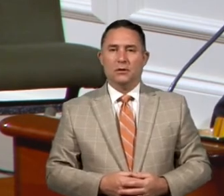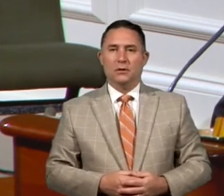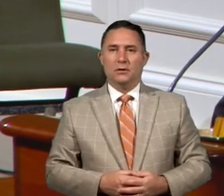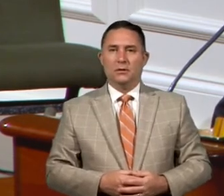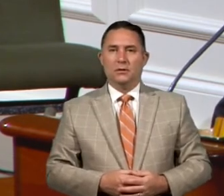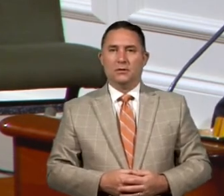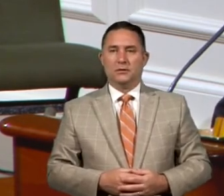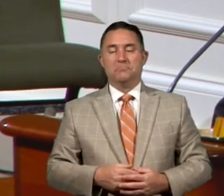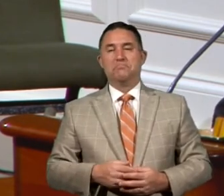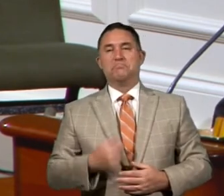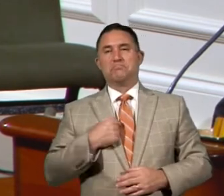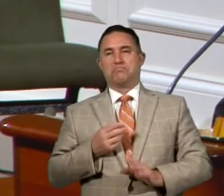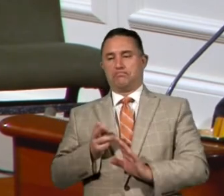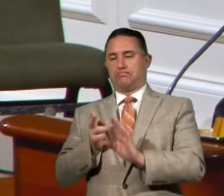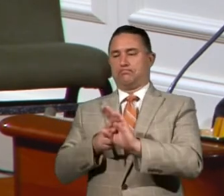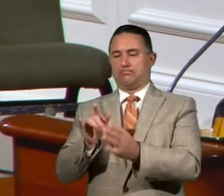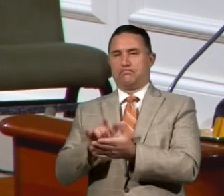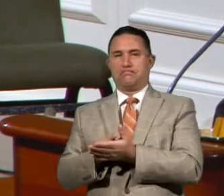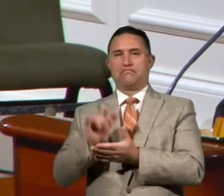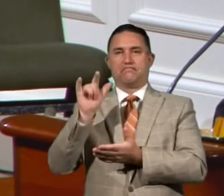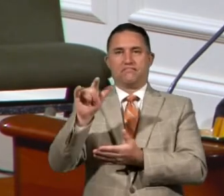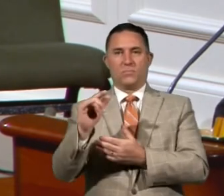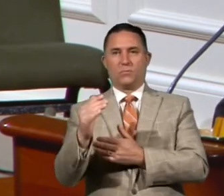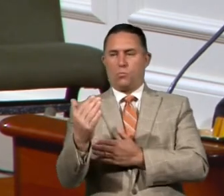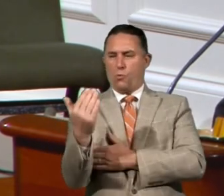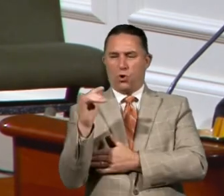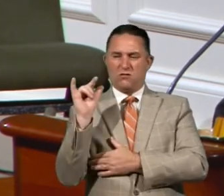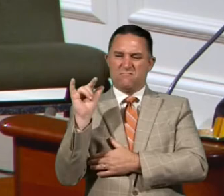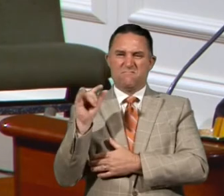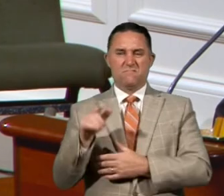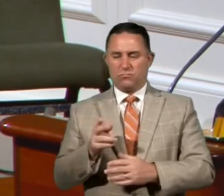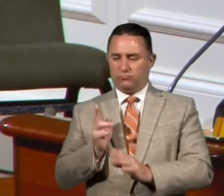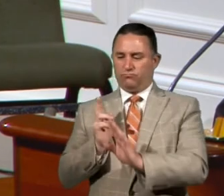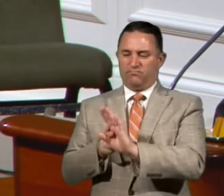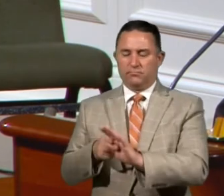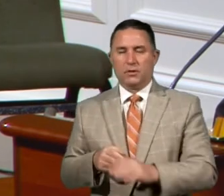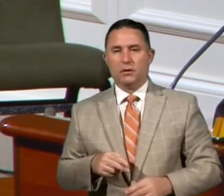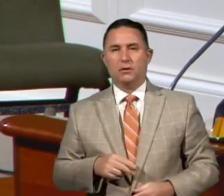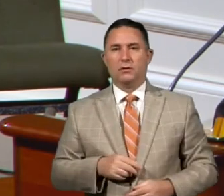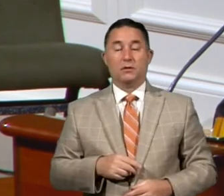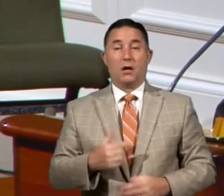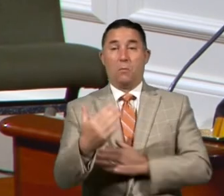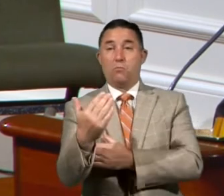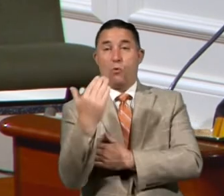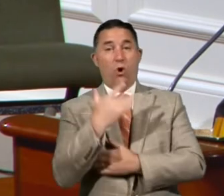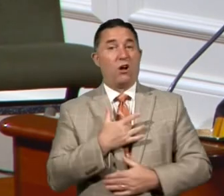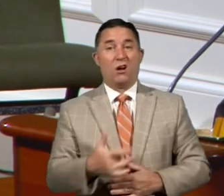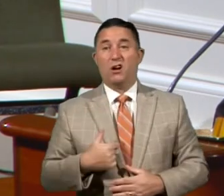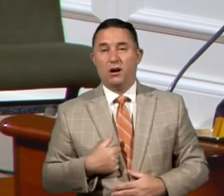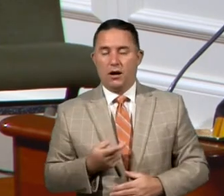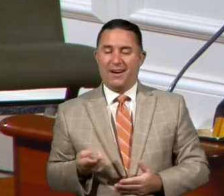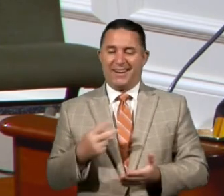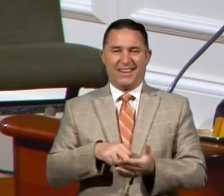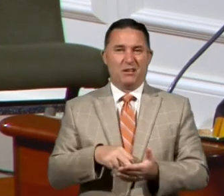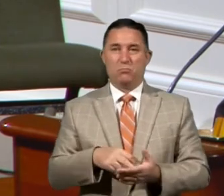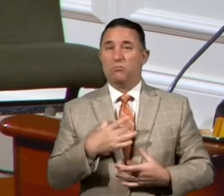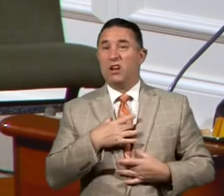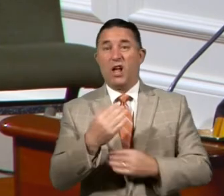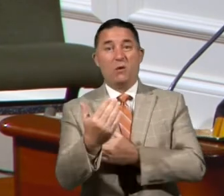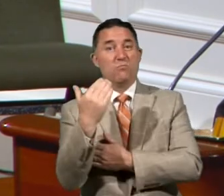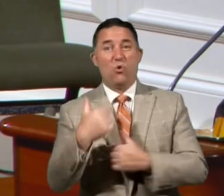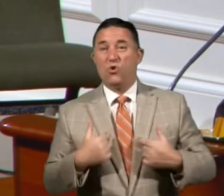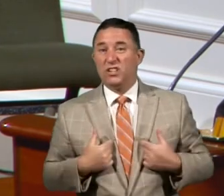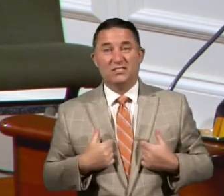gone. I'm getting on an airplane in the early morning hours. And I'm not a morning person. I get up, but I do not like